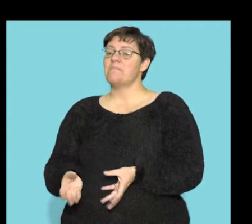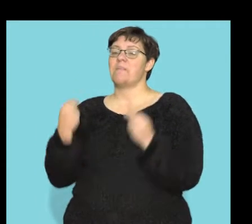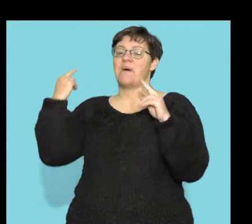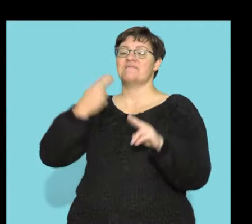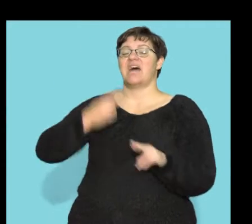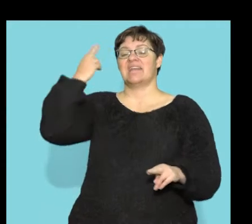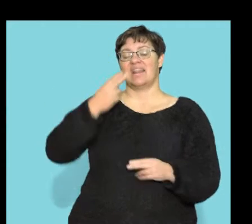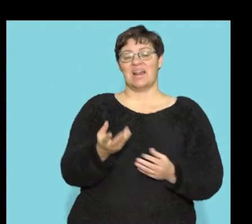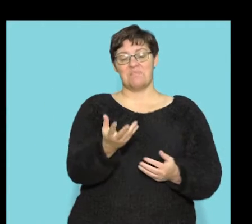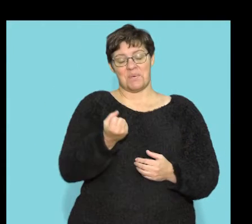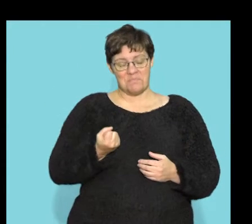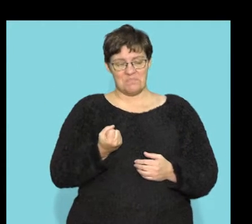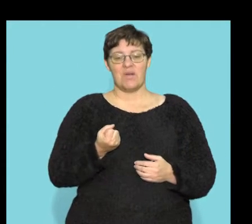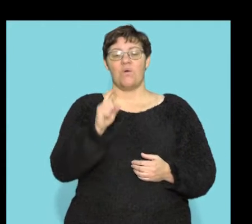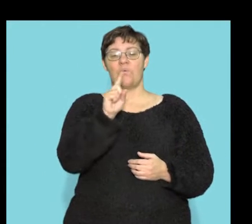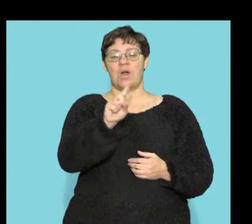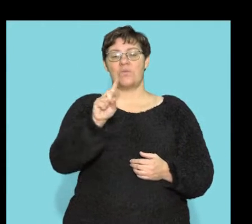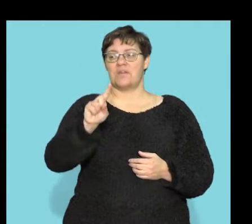you your final figure of